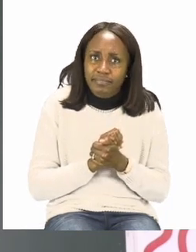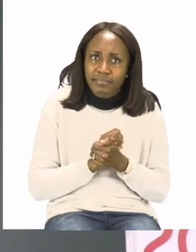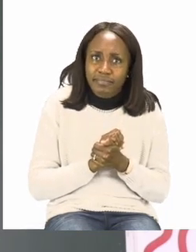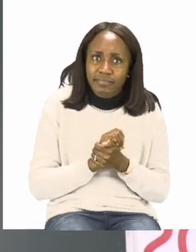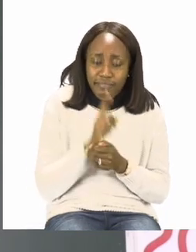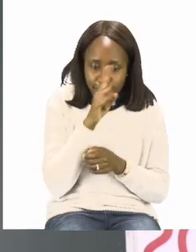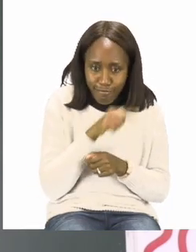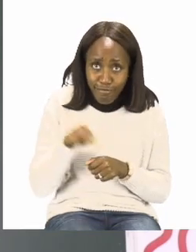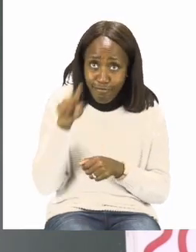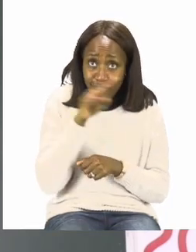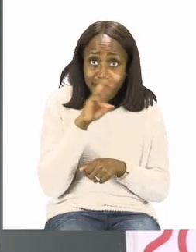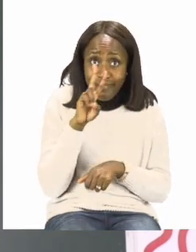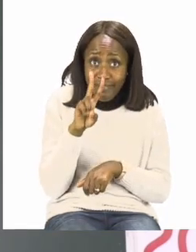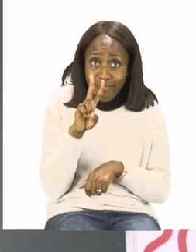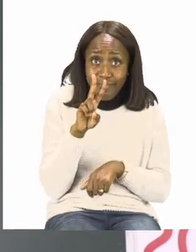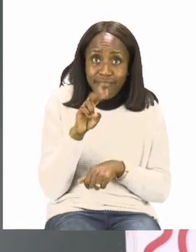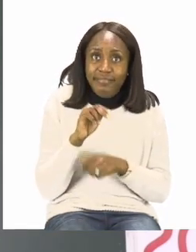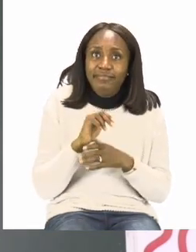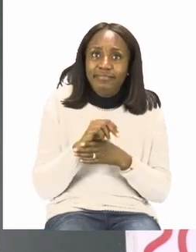circles. 1,